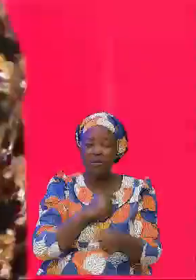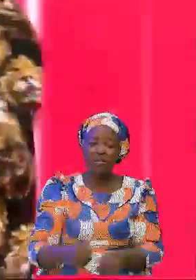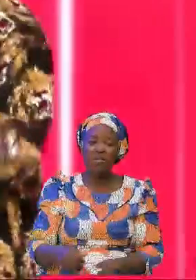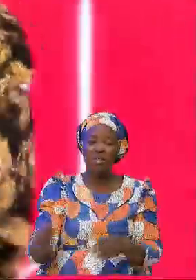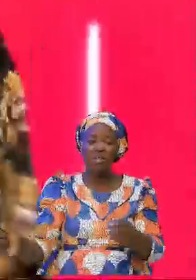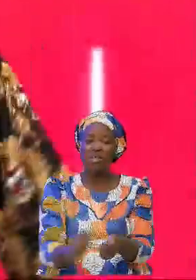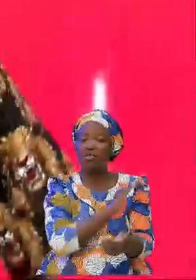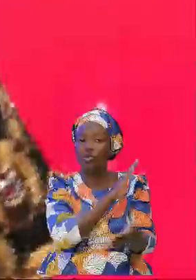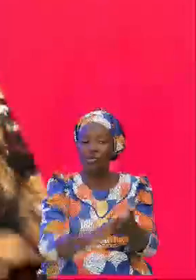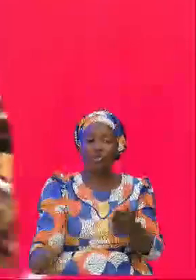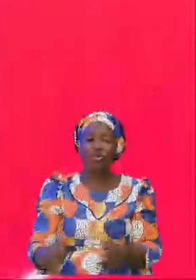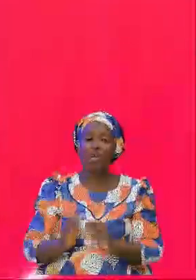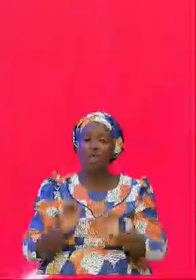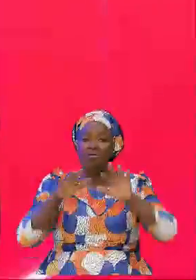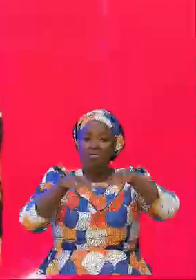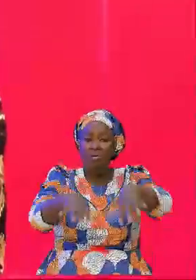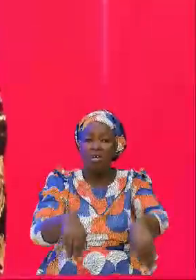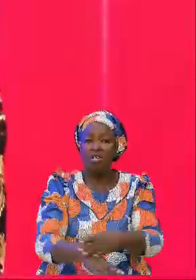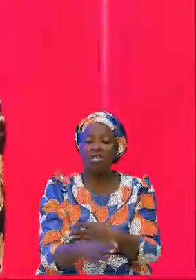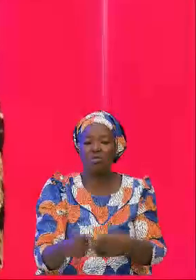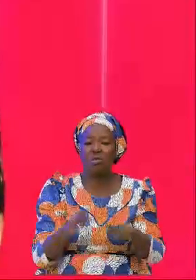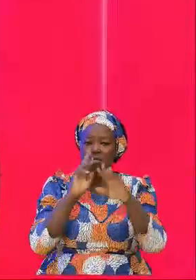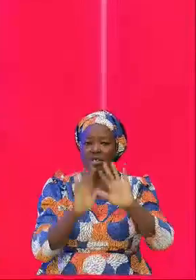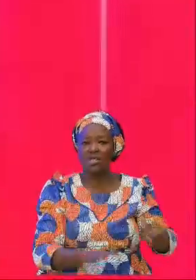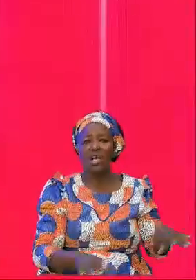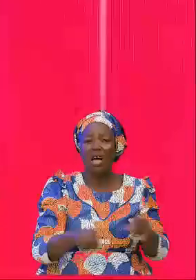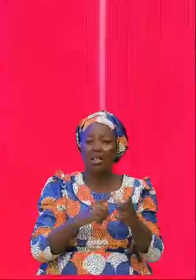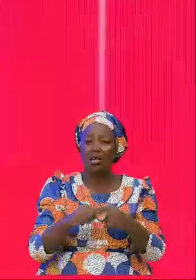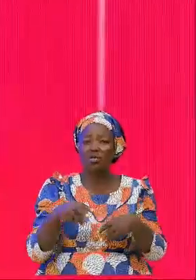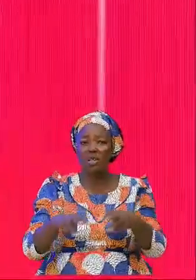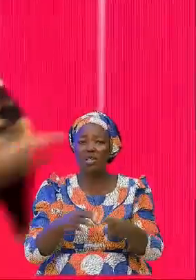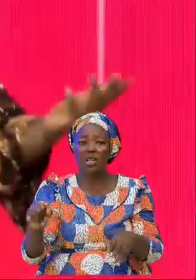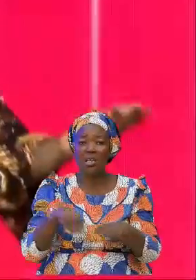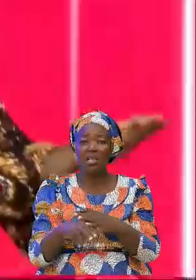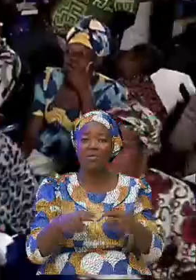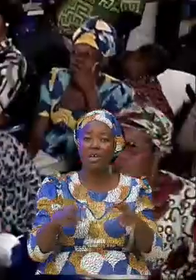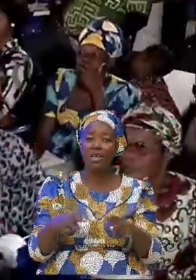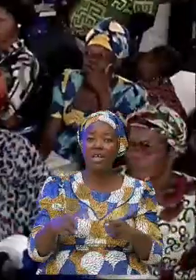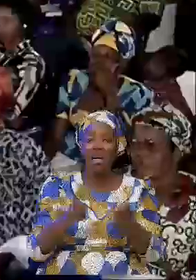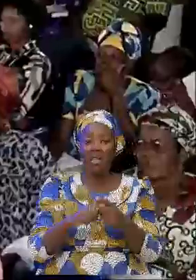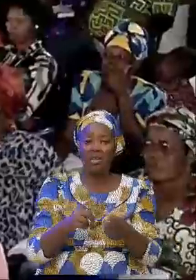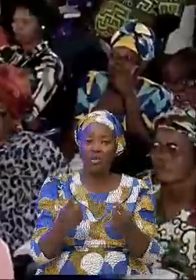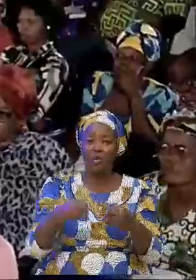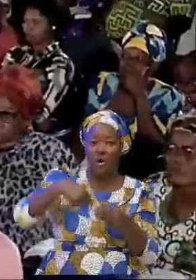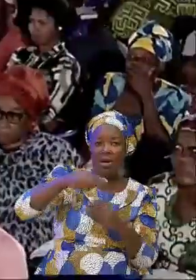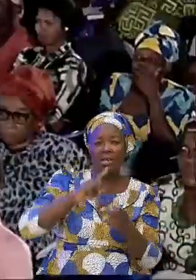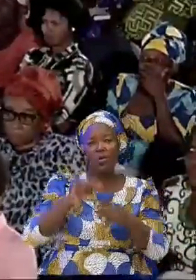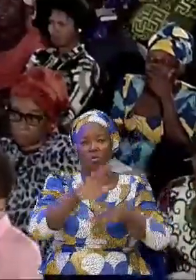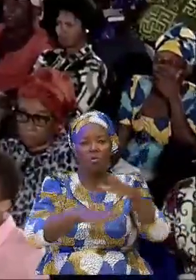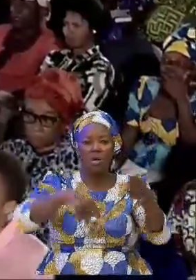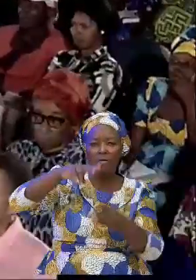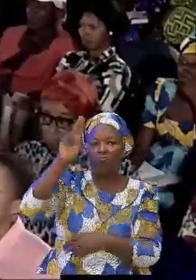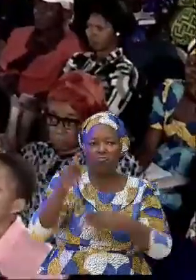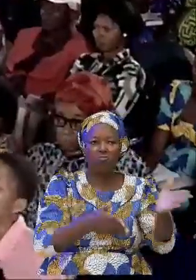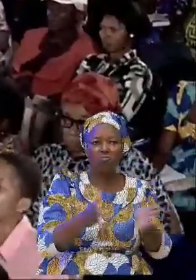do, everything will be drowned in the sea. And then you're selling in the